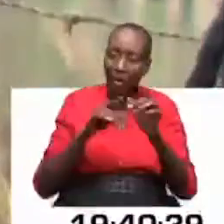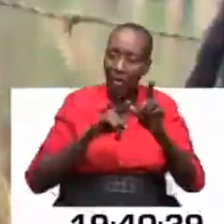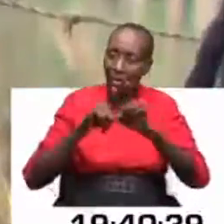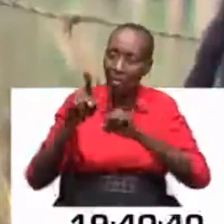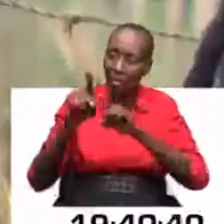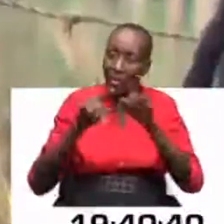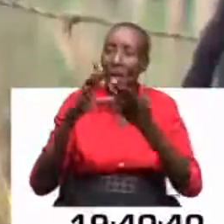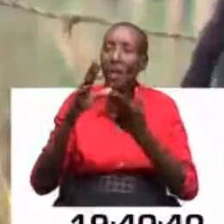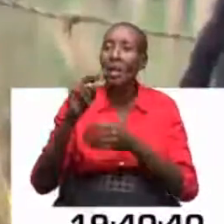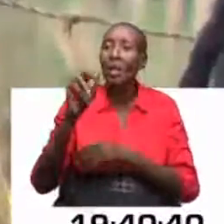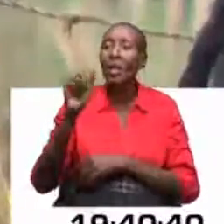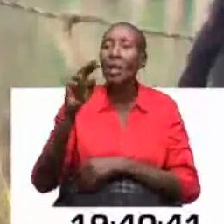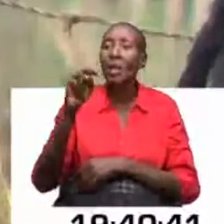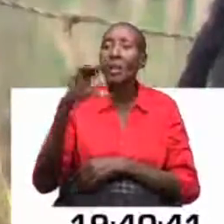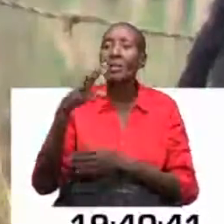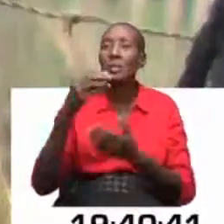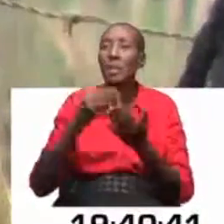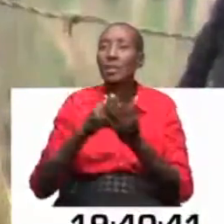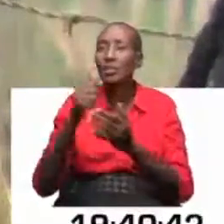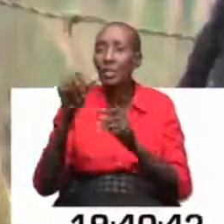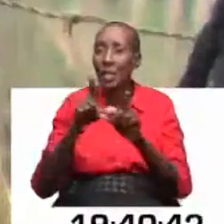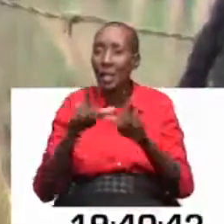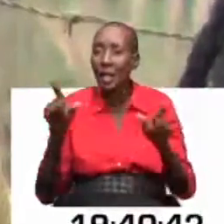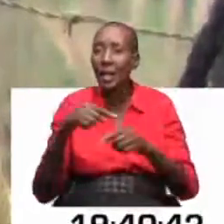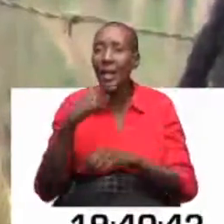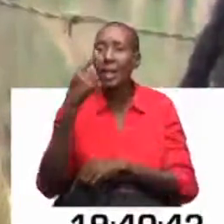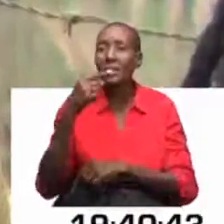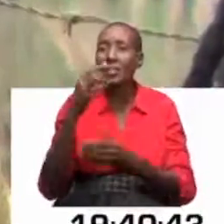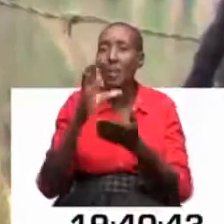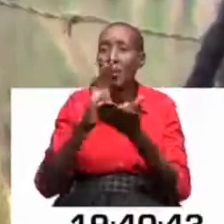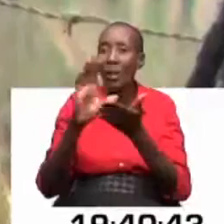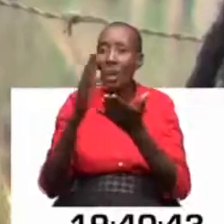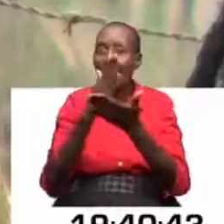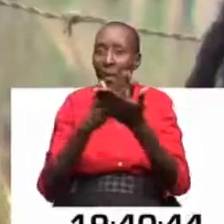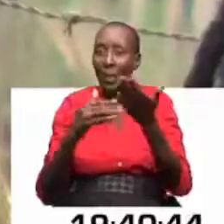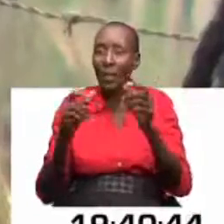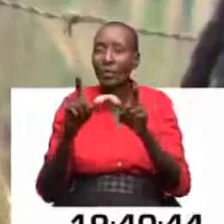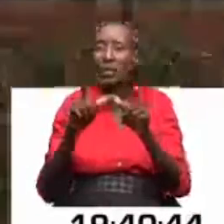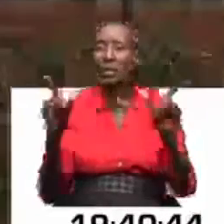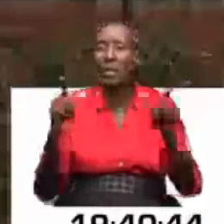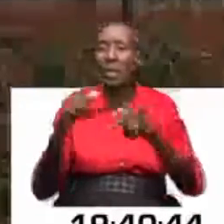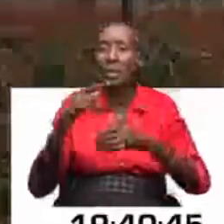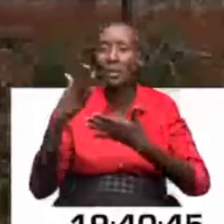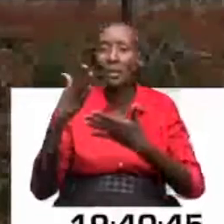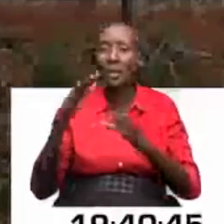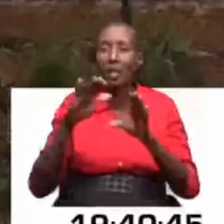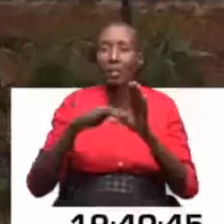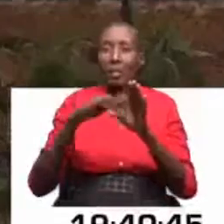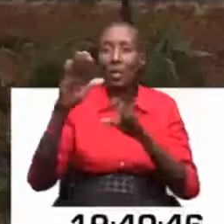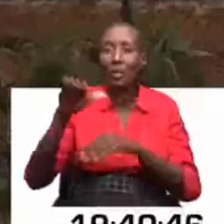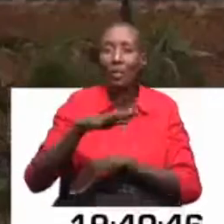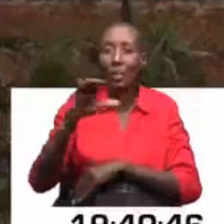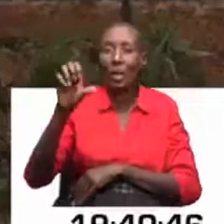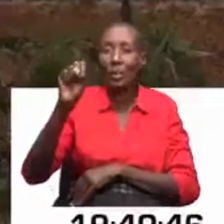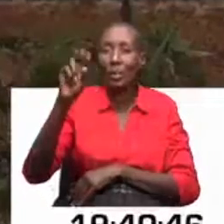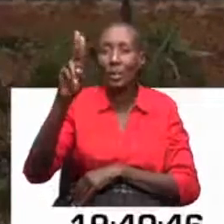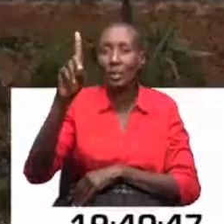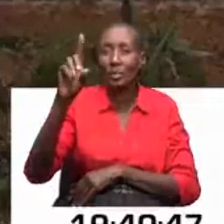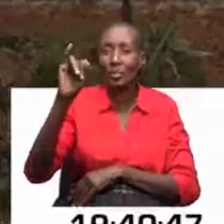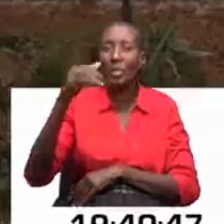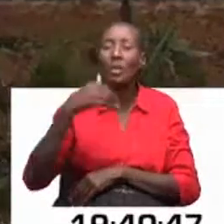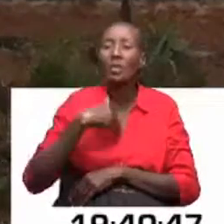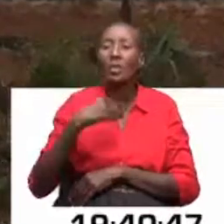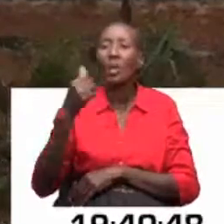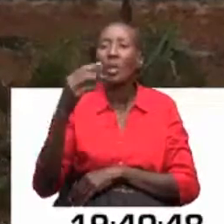kuliuza shamba HiLo anasema alimkodisha sehemu ya shamba Hilo mbunge Sudi Ili Apate pesa ko